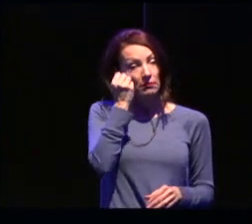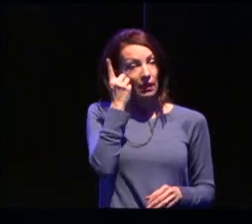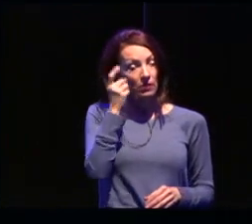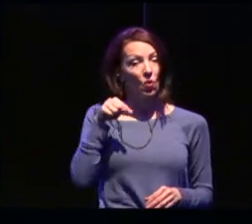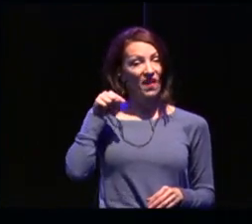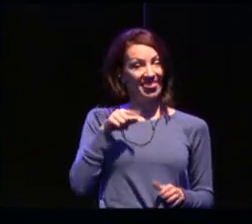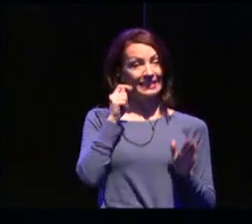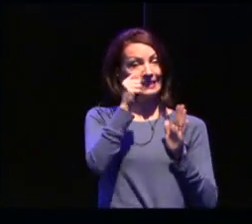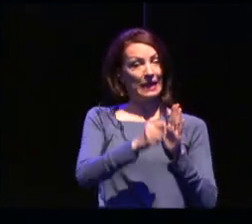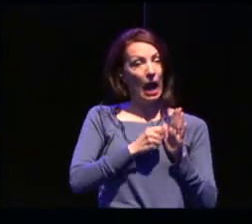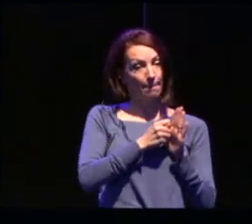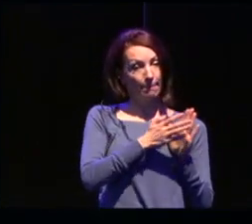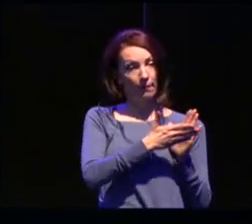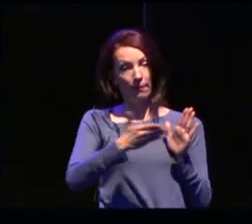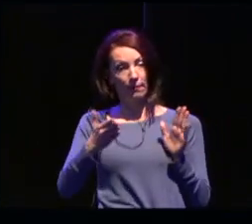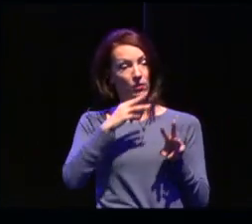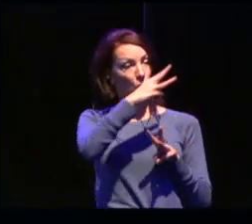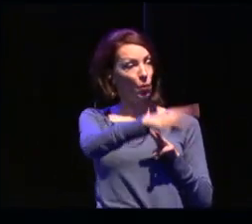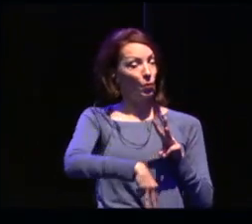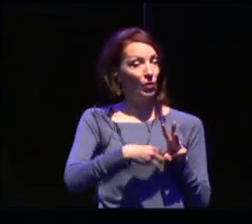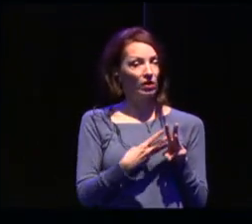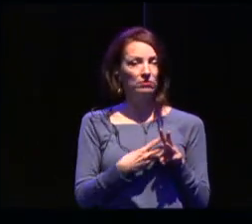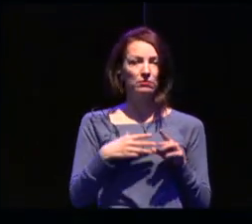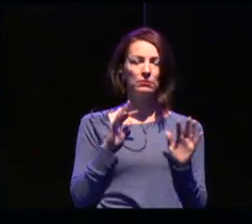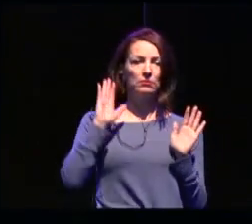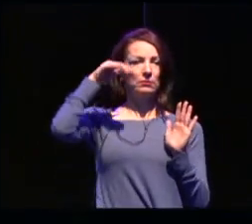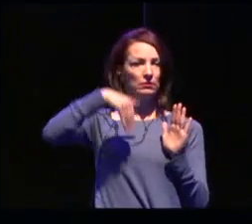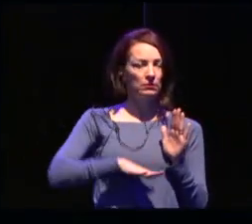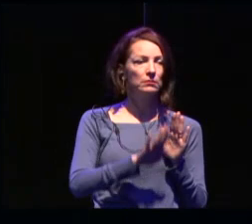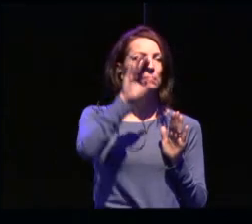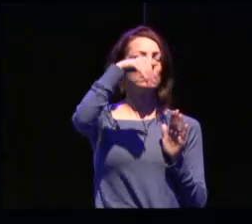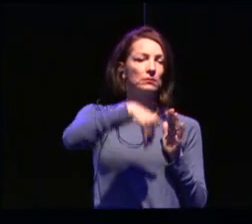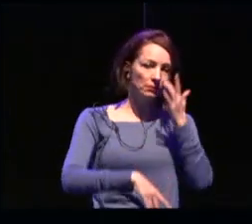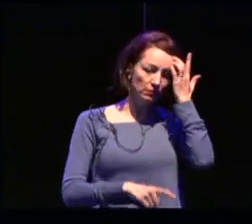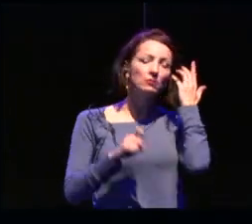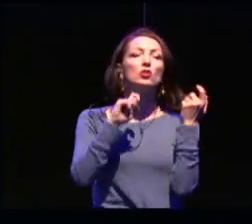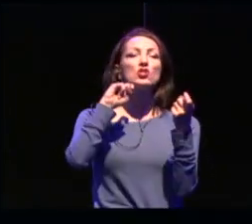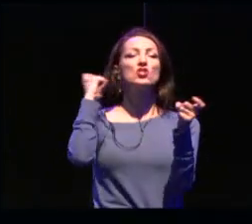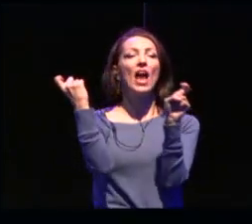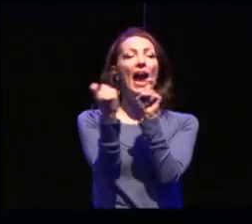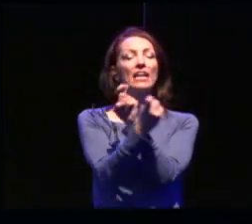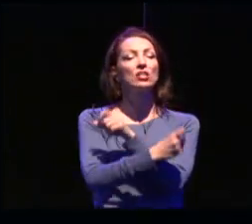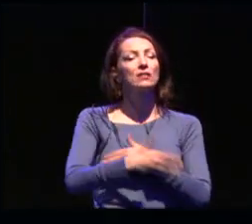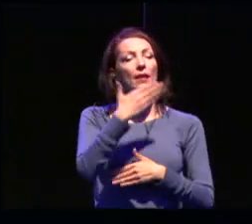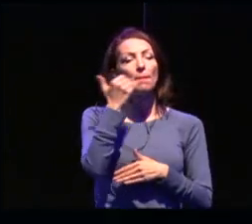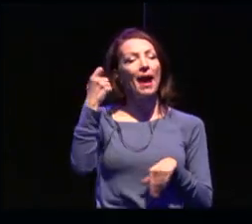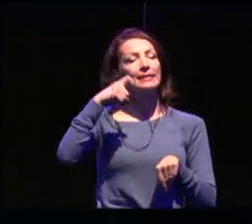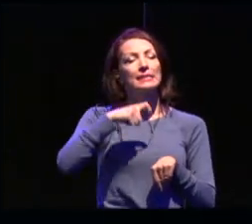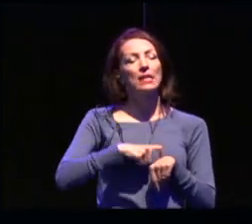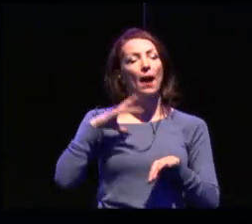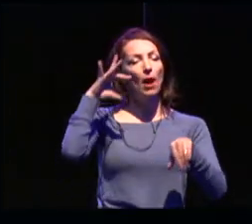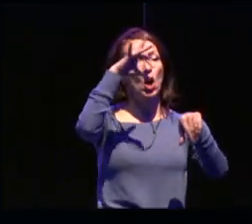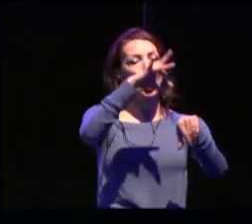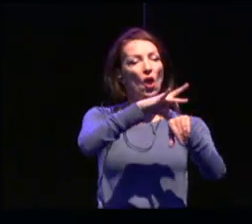time as this, when the world is going through many changes, and I dare say this is the best time on planet Earth